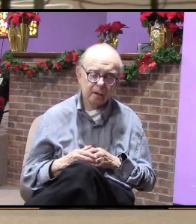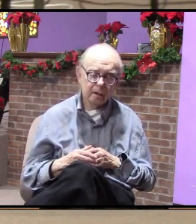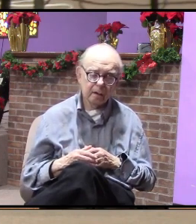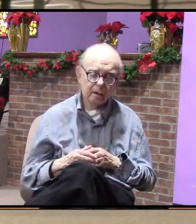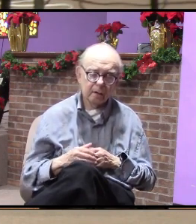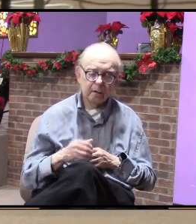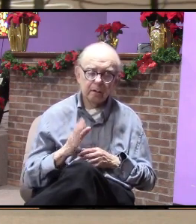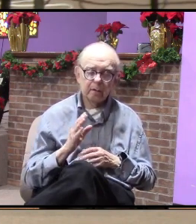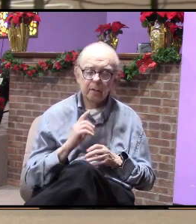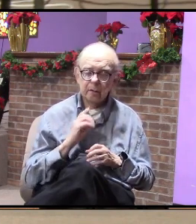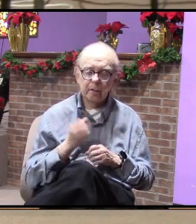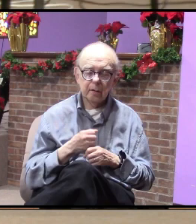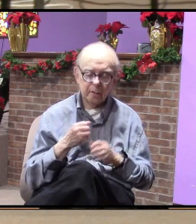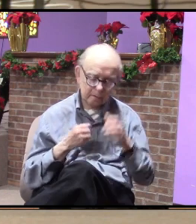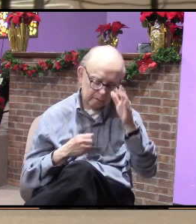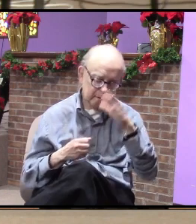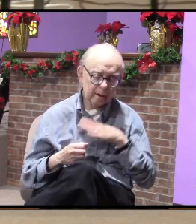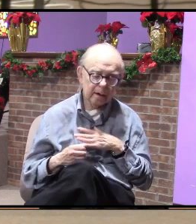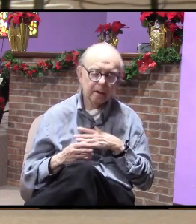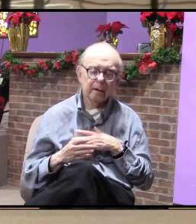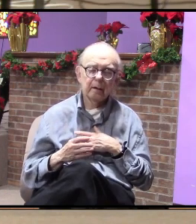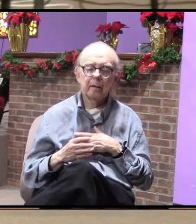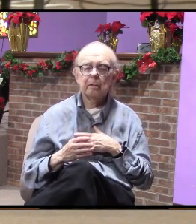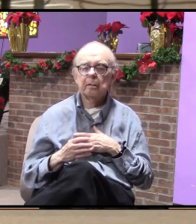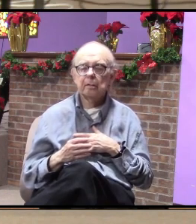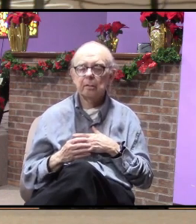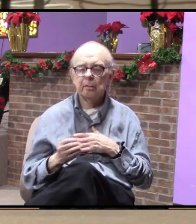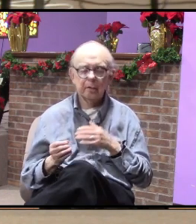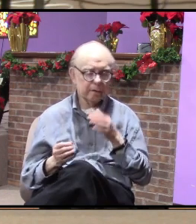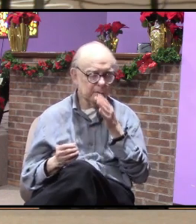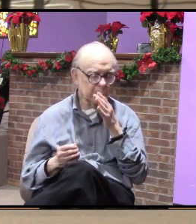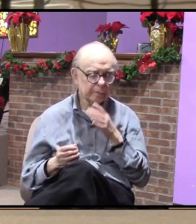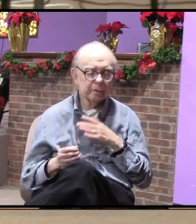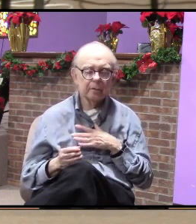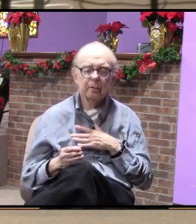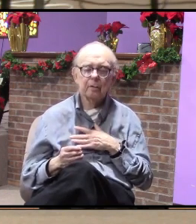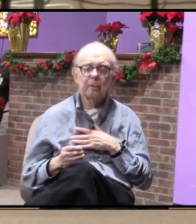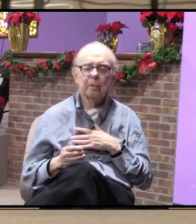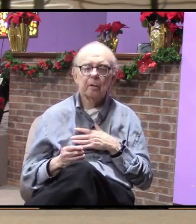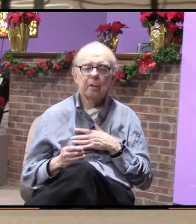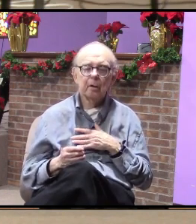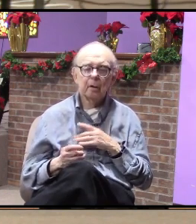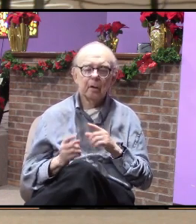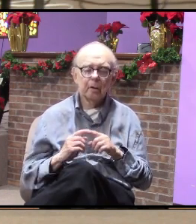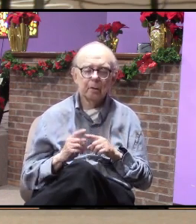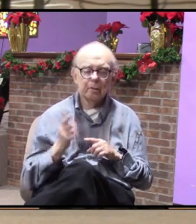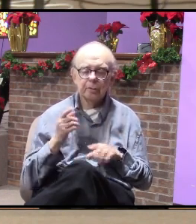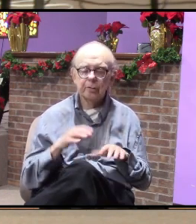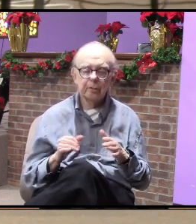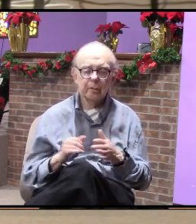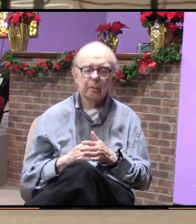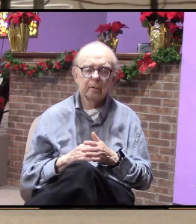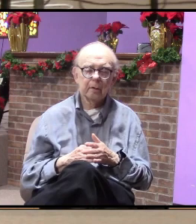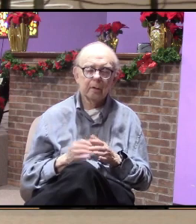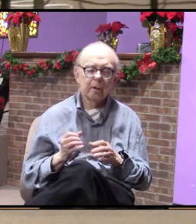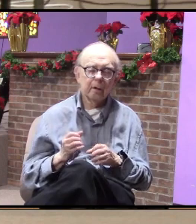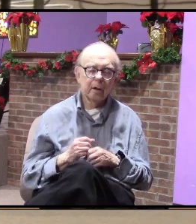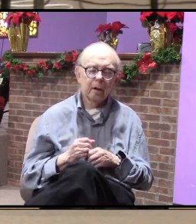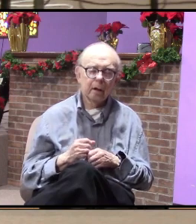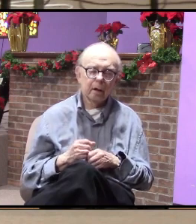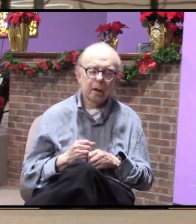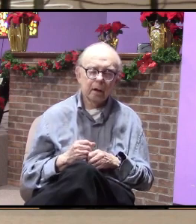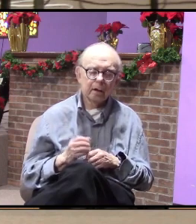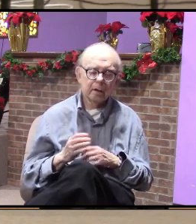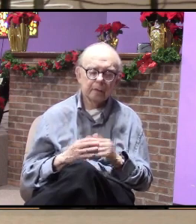He was going to create a man and a woman. But in order to do that, I've got to build